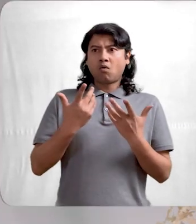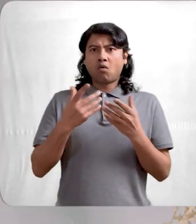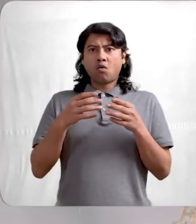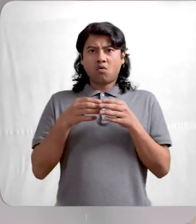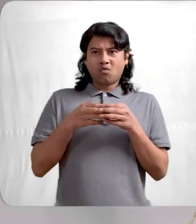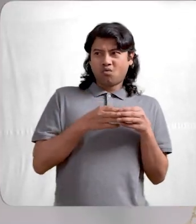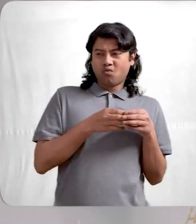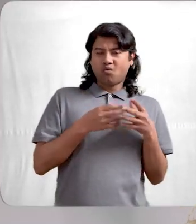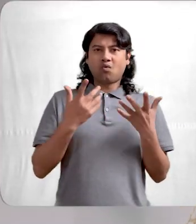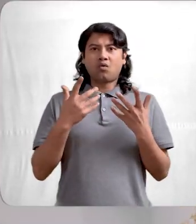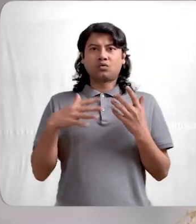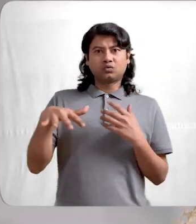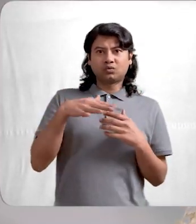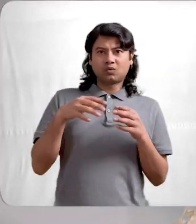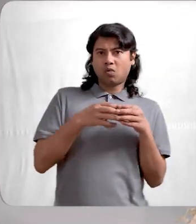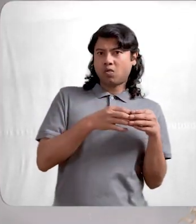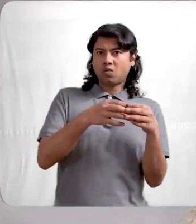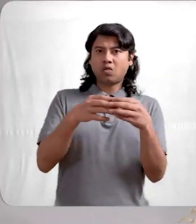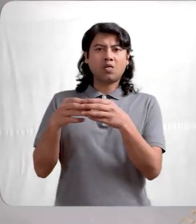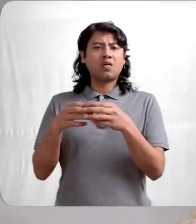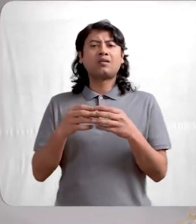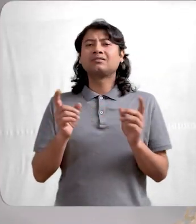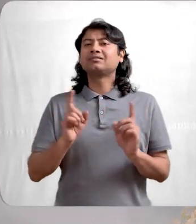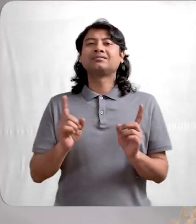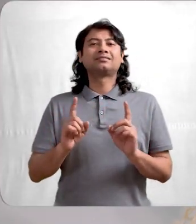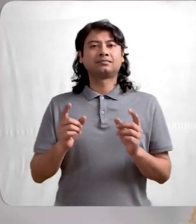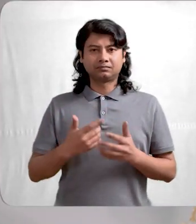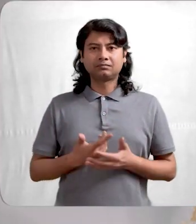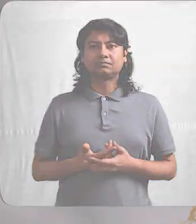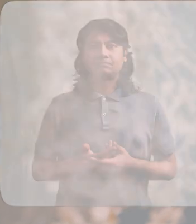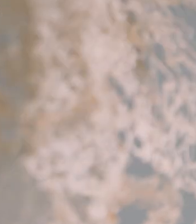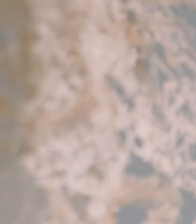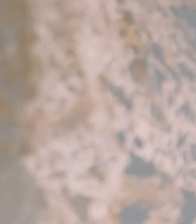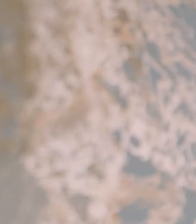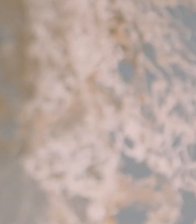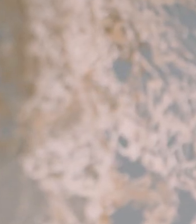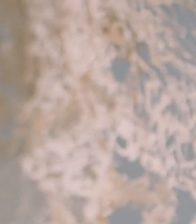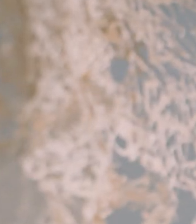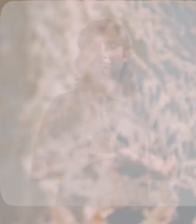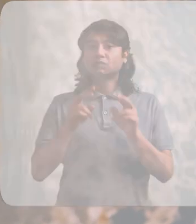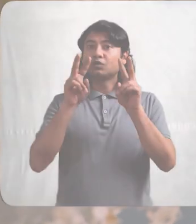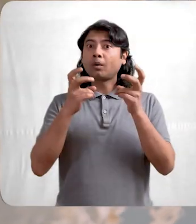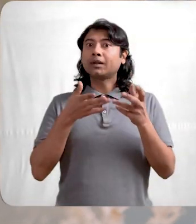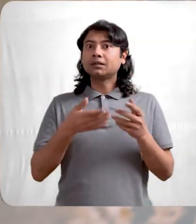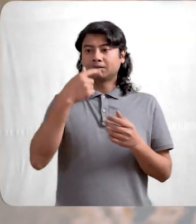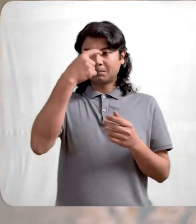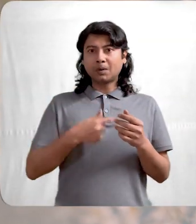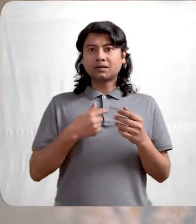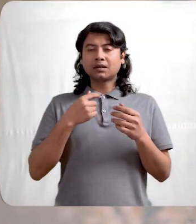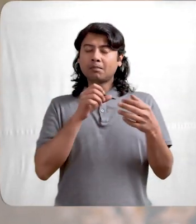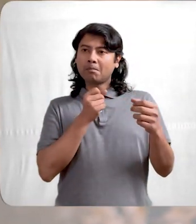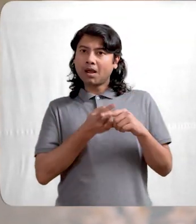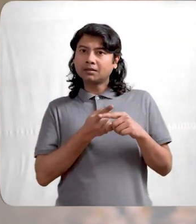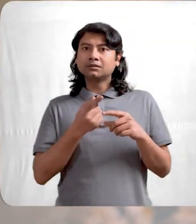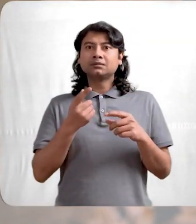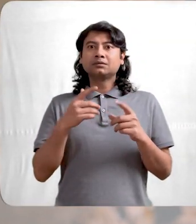take. You can't be like an isolated person or a society or a community. The title becomes at an